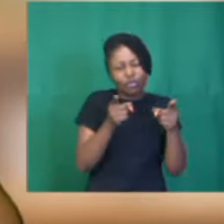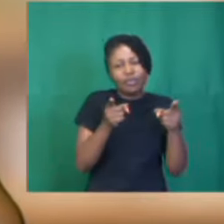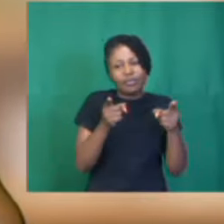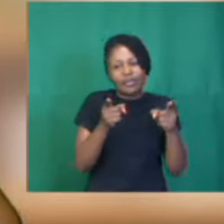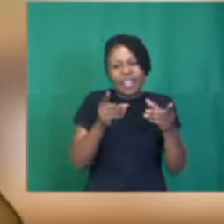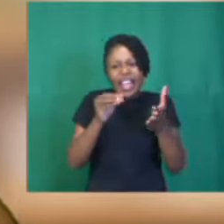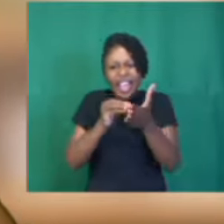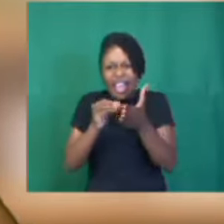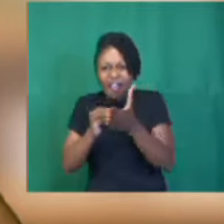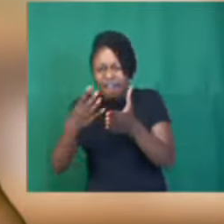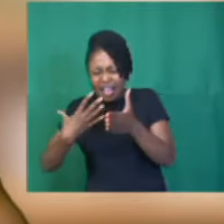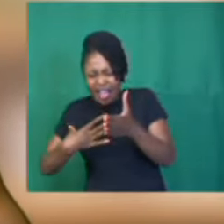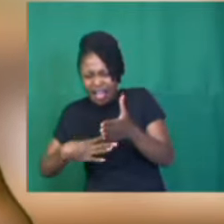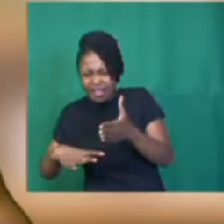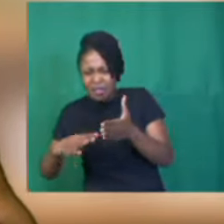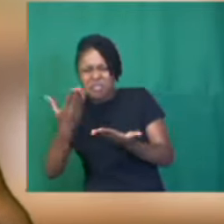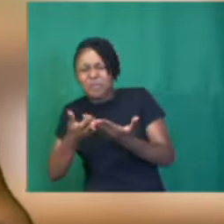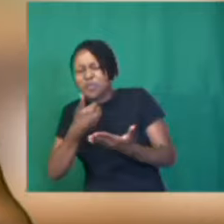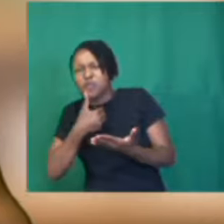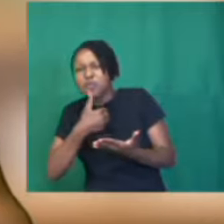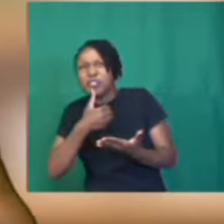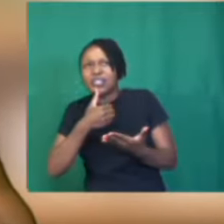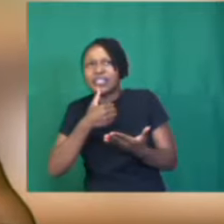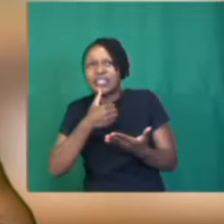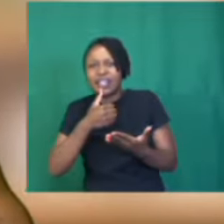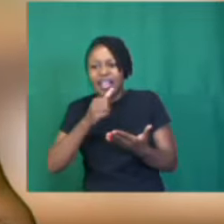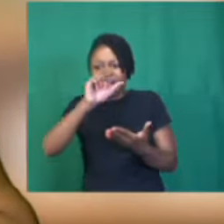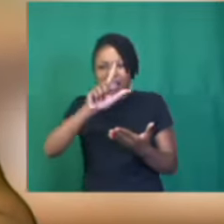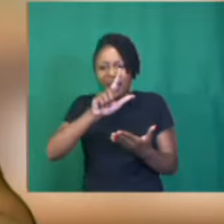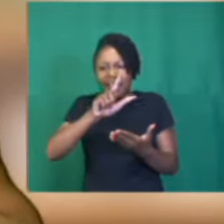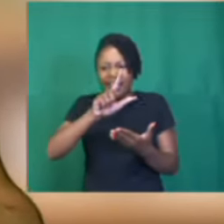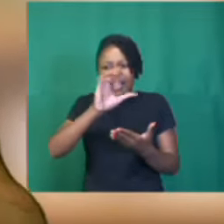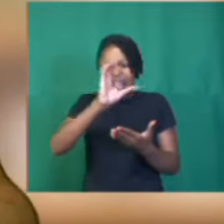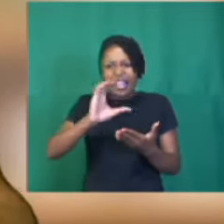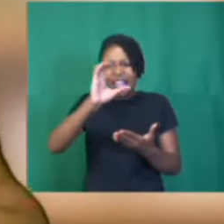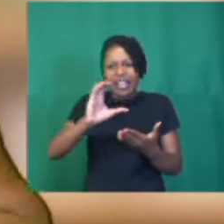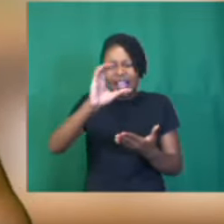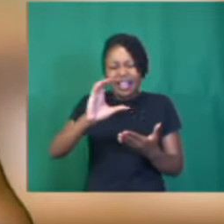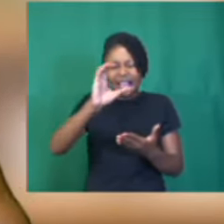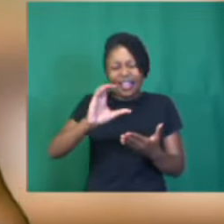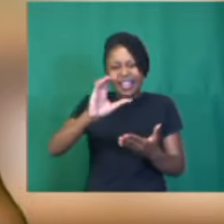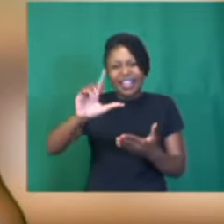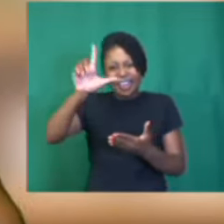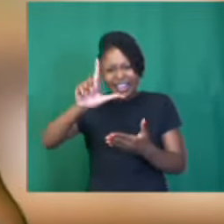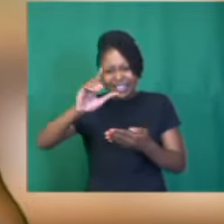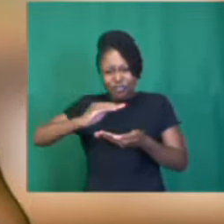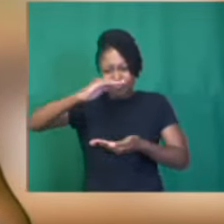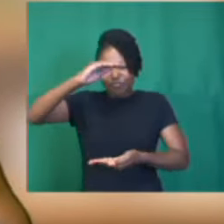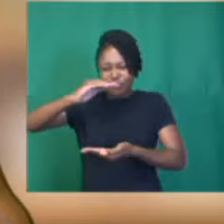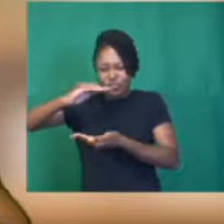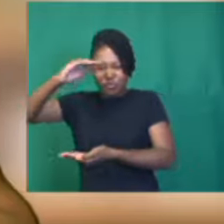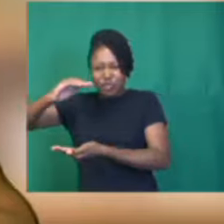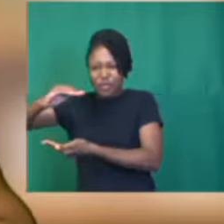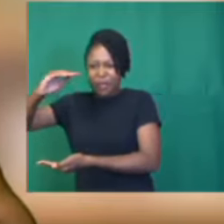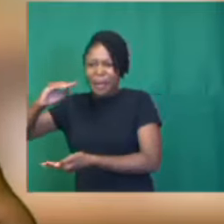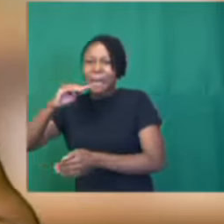like maybe let's say beginning with a capital letter, may not really be applicable in that answer that you have used. So you may find that